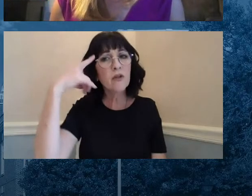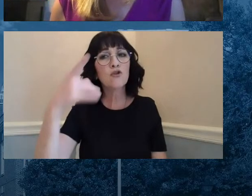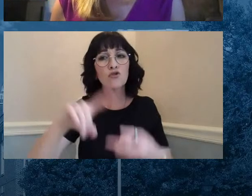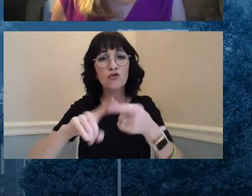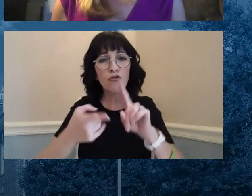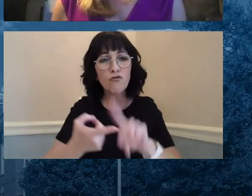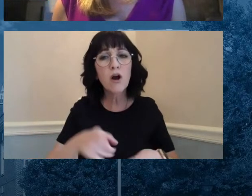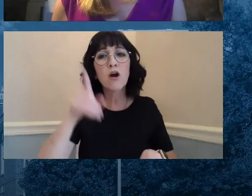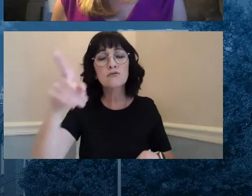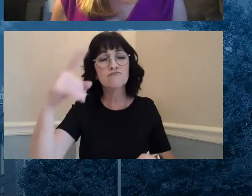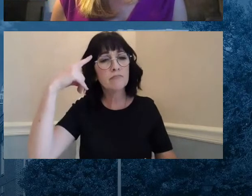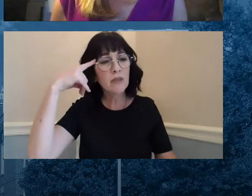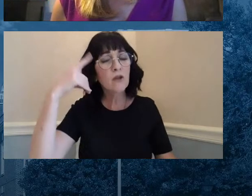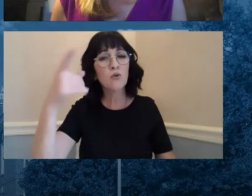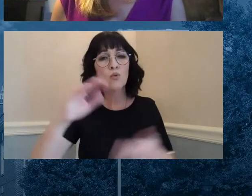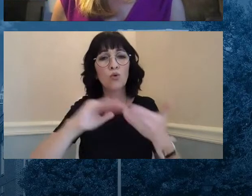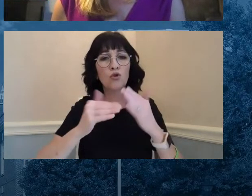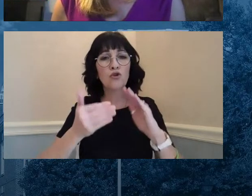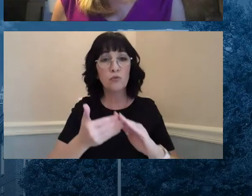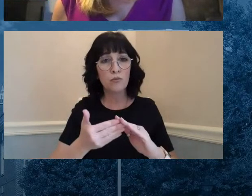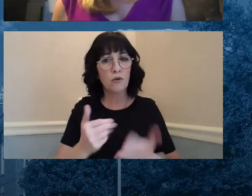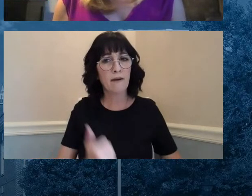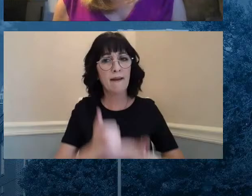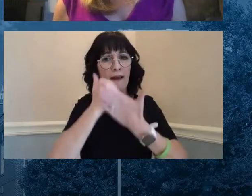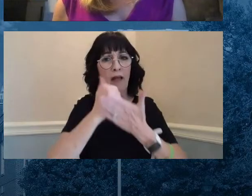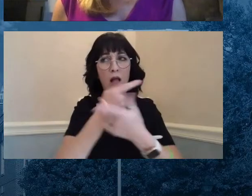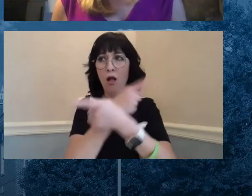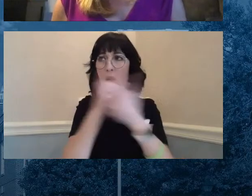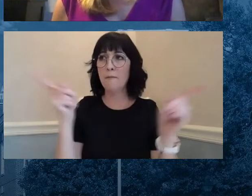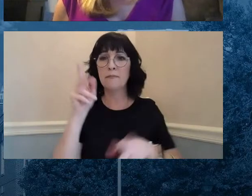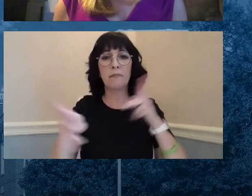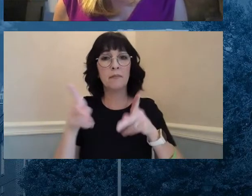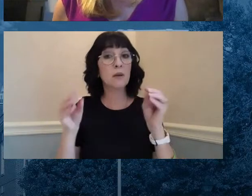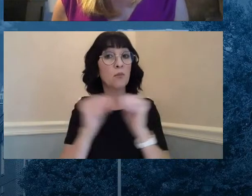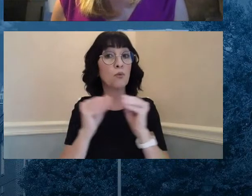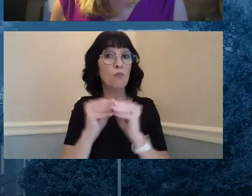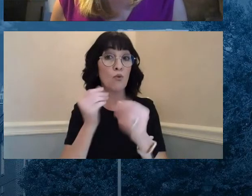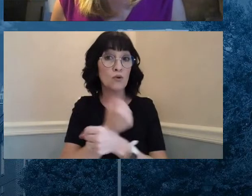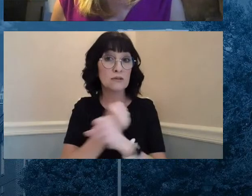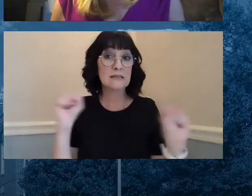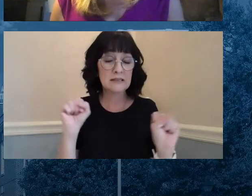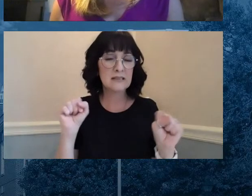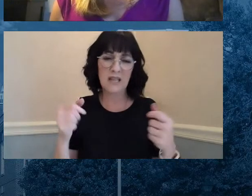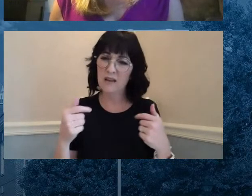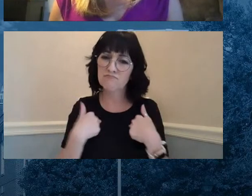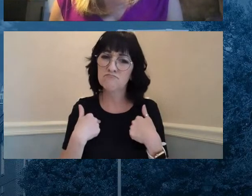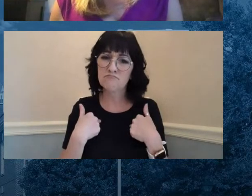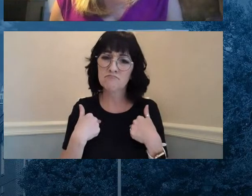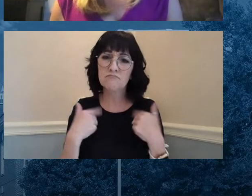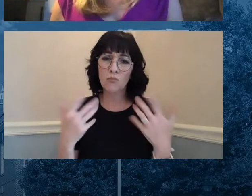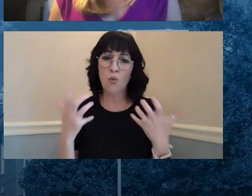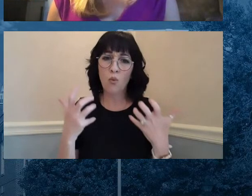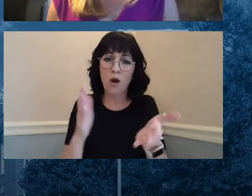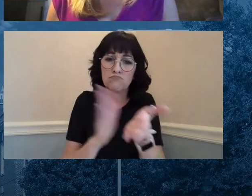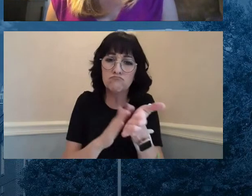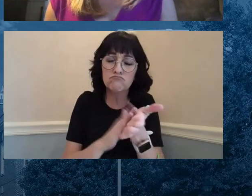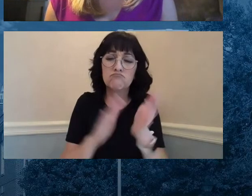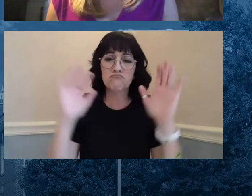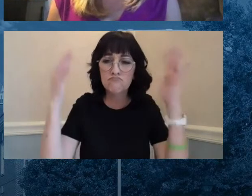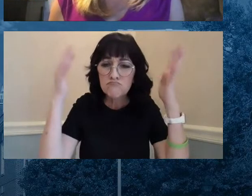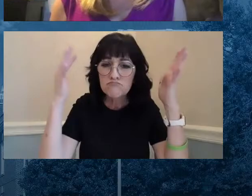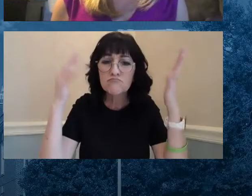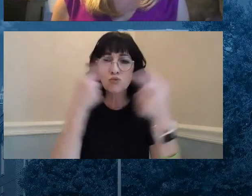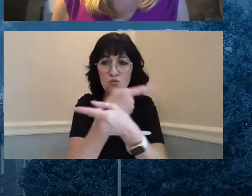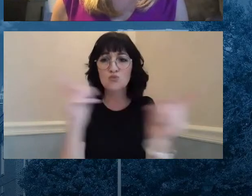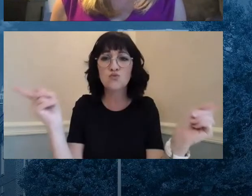are helping us turn the corner of this pandemic. And you deserve to be rewarded for that. We hope you're finding lots of